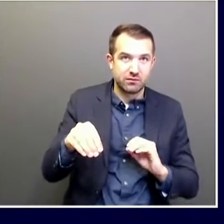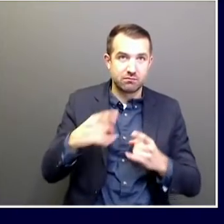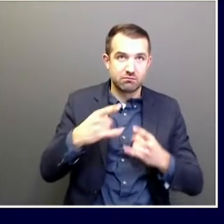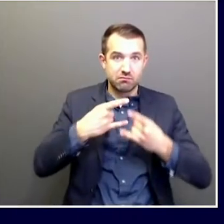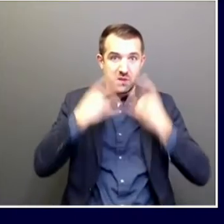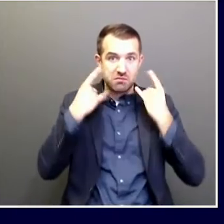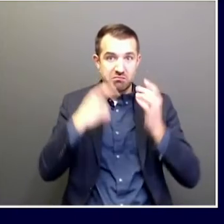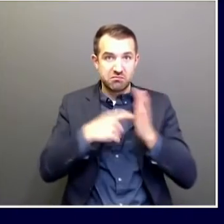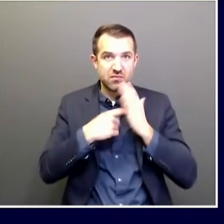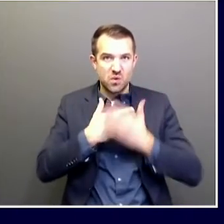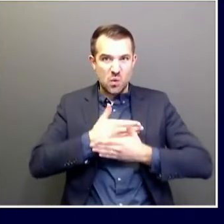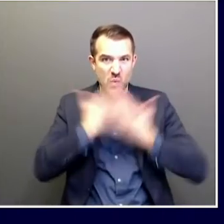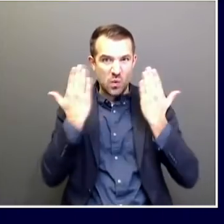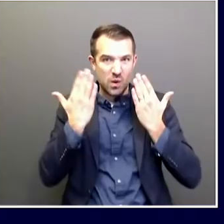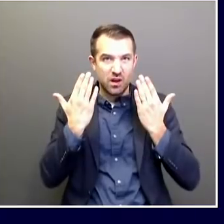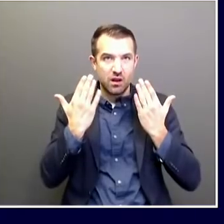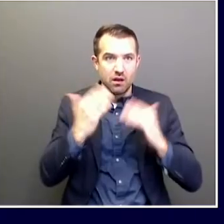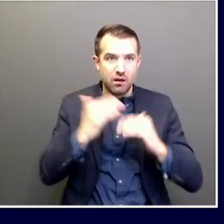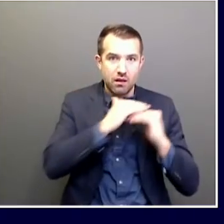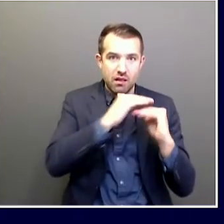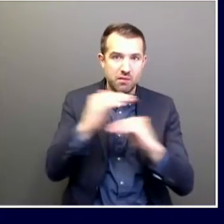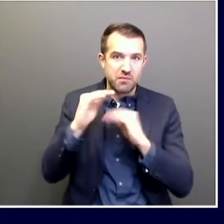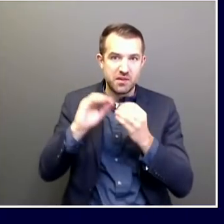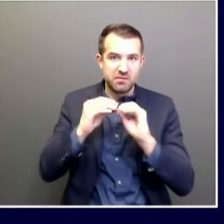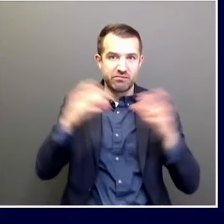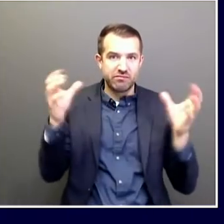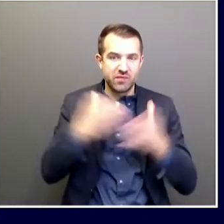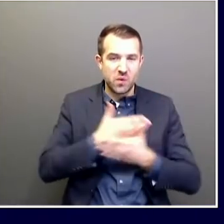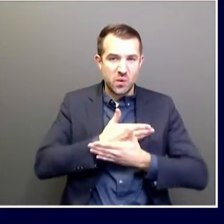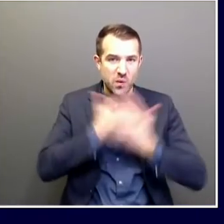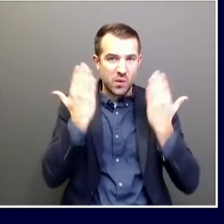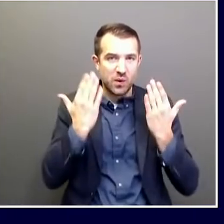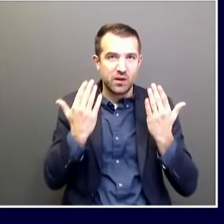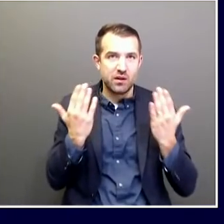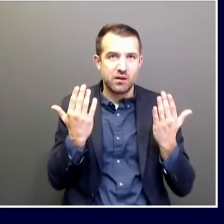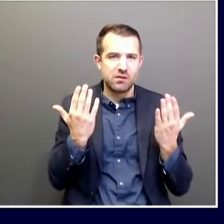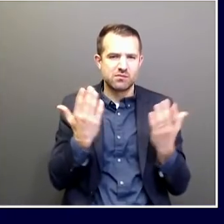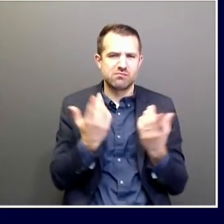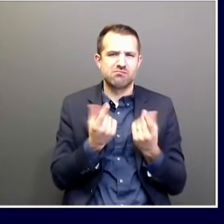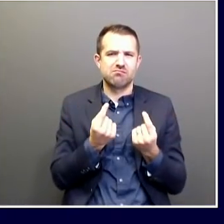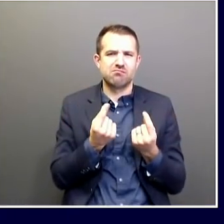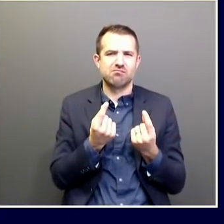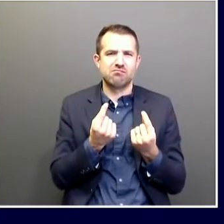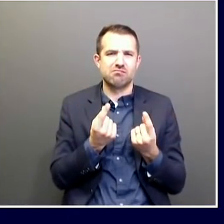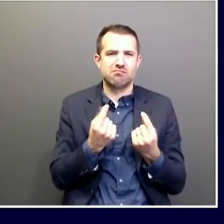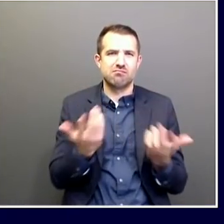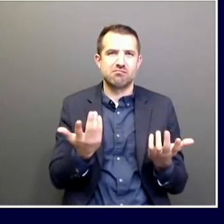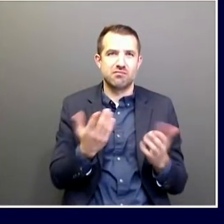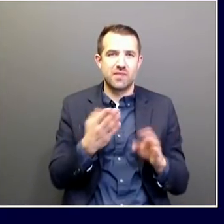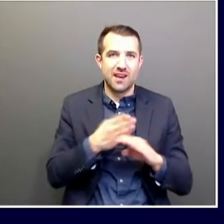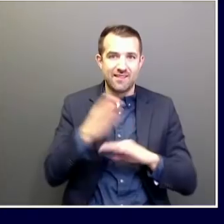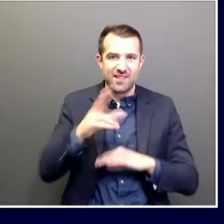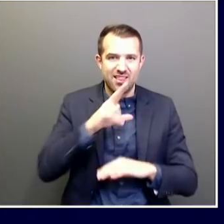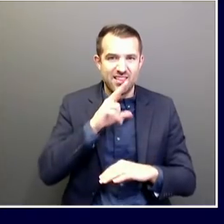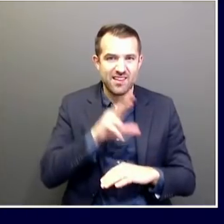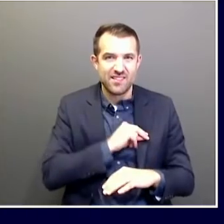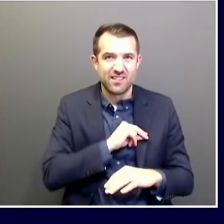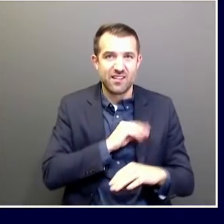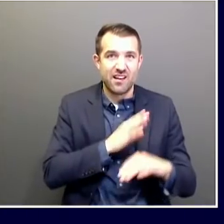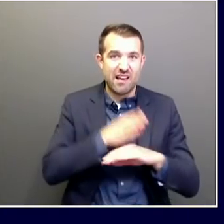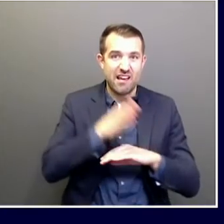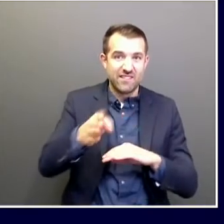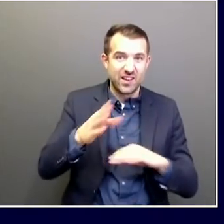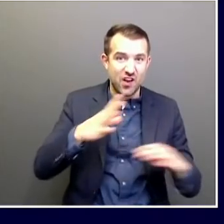So can you talk about what planning is being done to deal with a post-holiday surge this time around and the possibility of hospitals